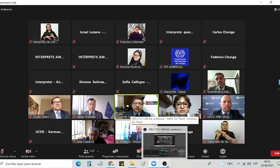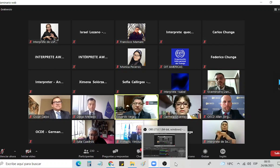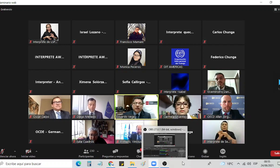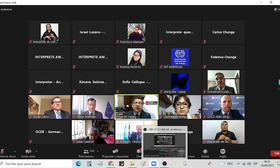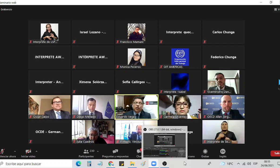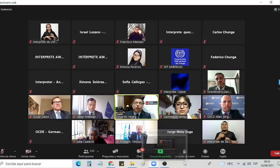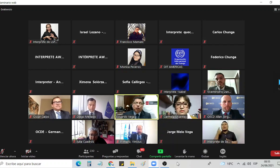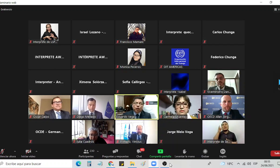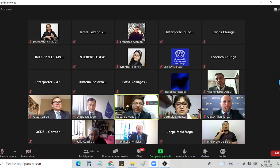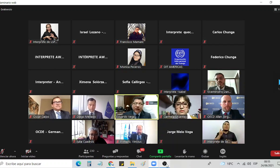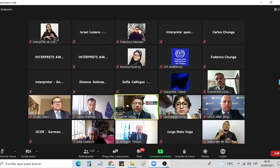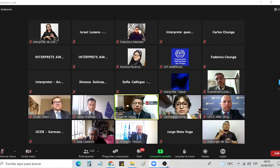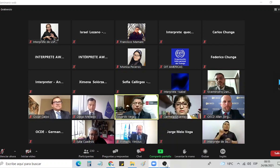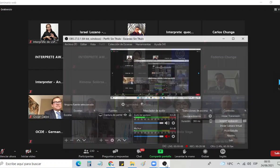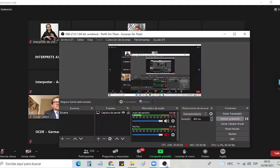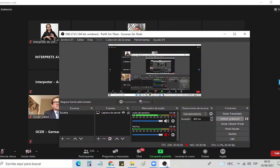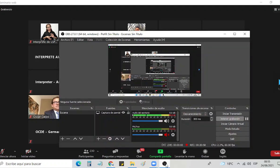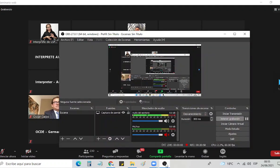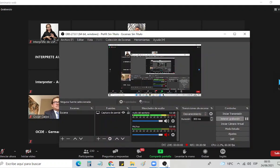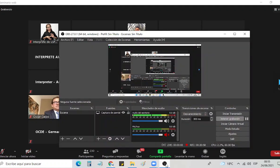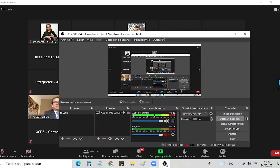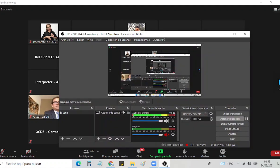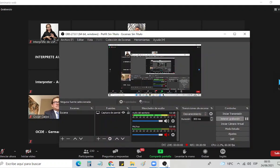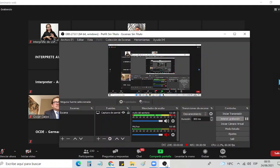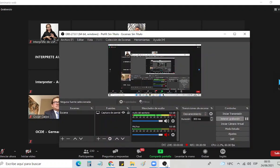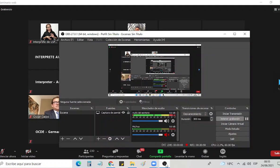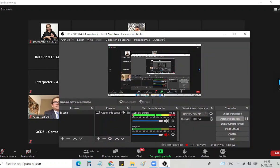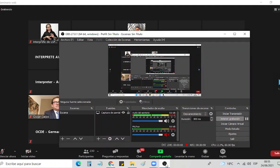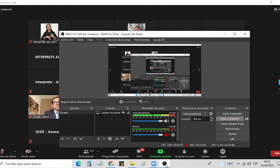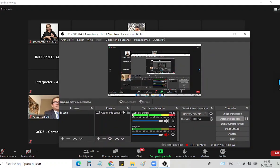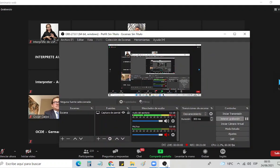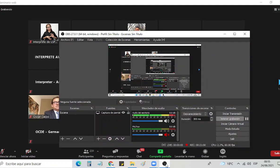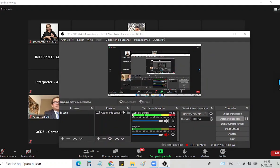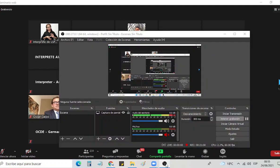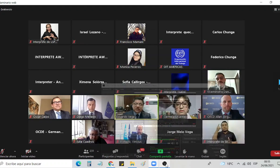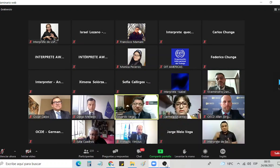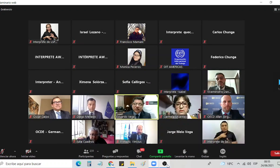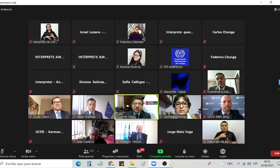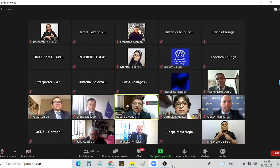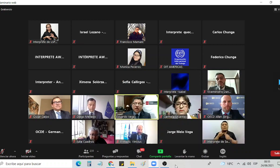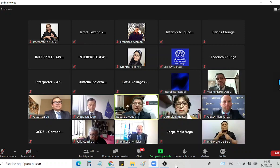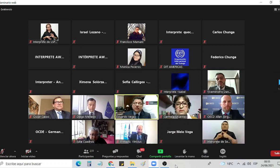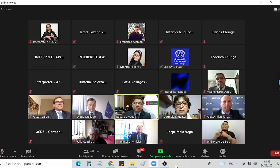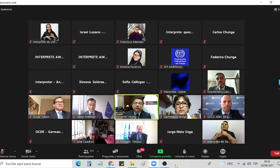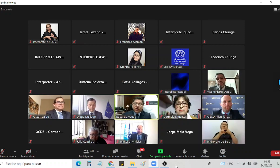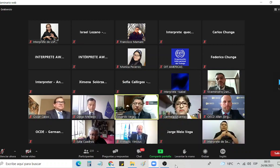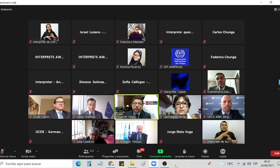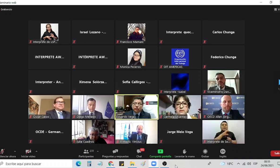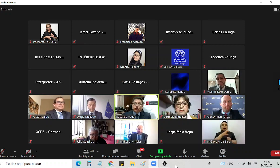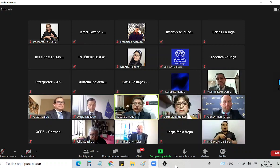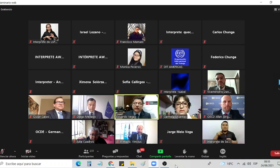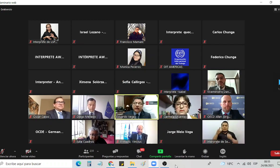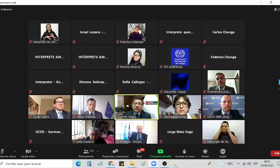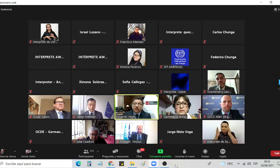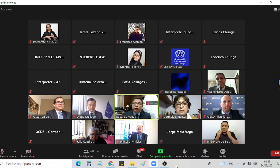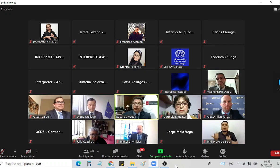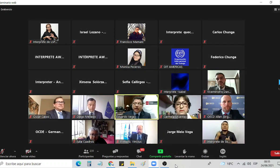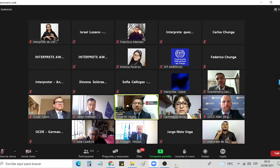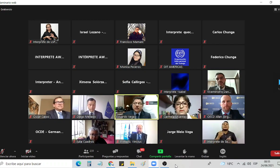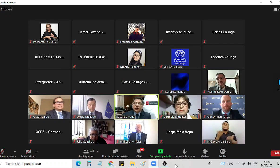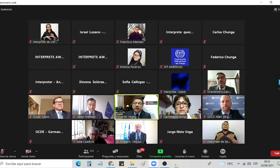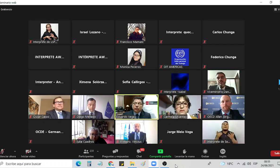can only come out of this together no distinctions and having a cooperation and going over our